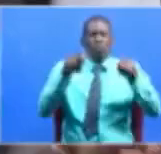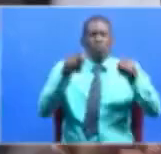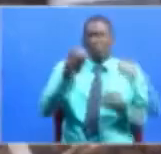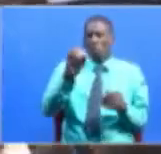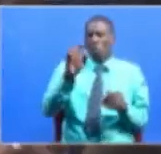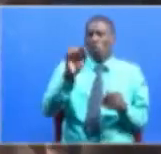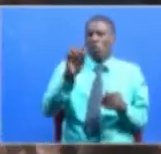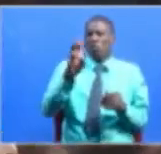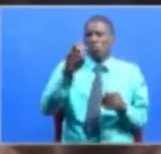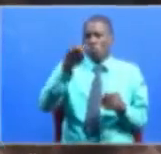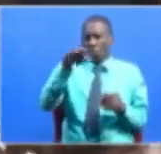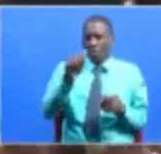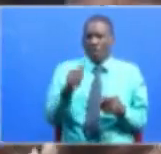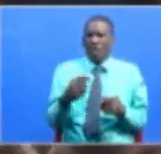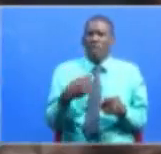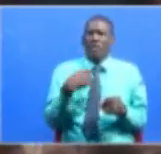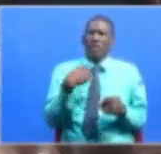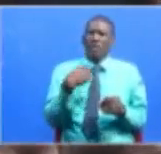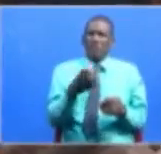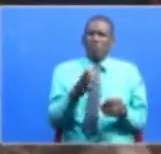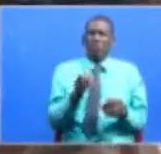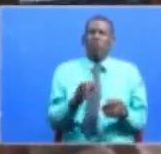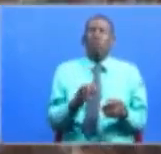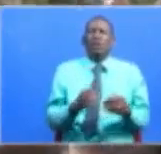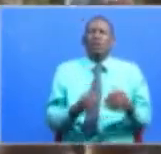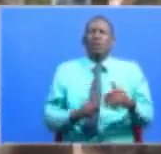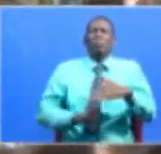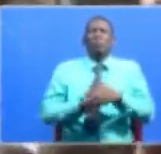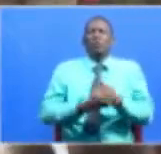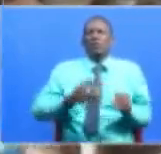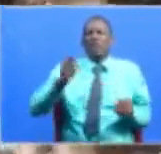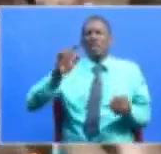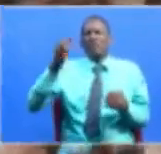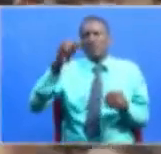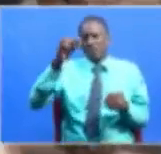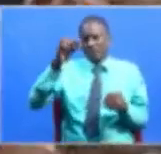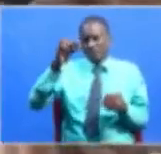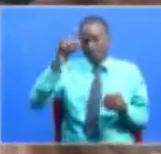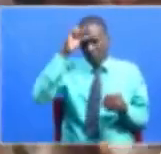him of being a Kenya Kwanza government sympathizer.